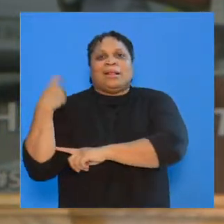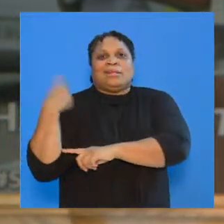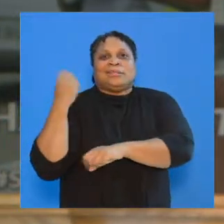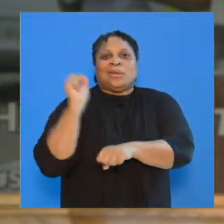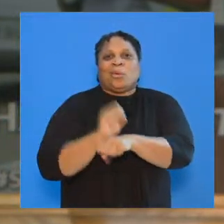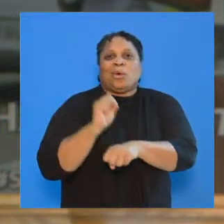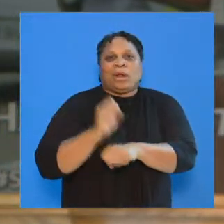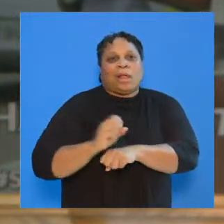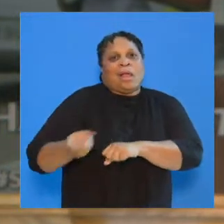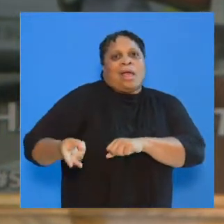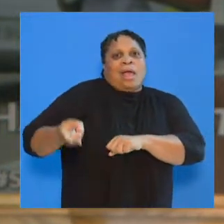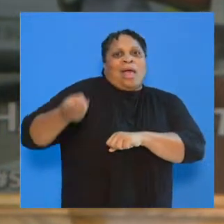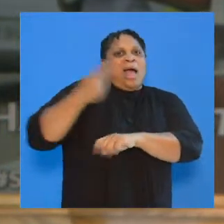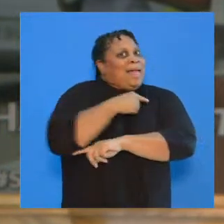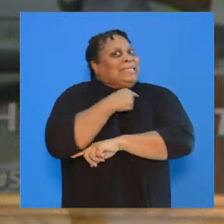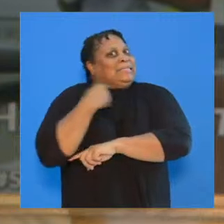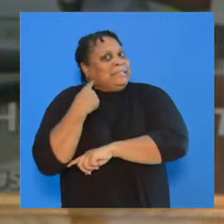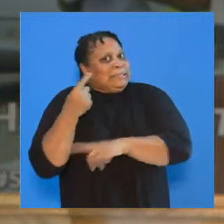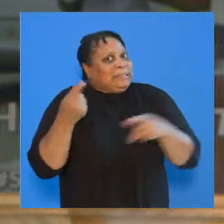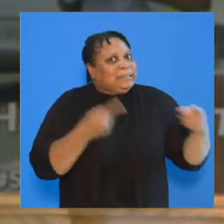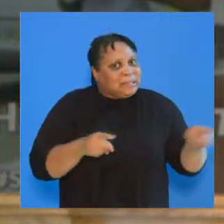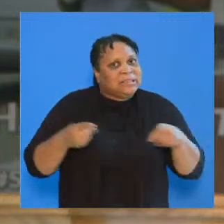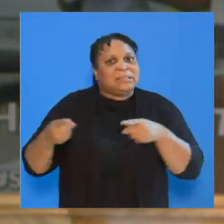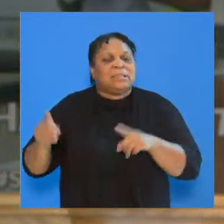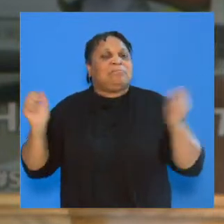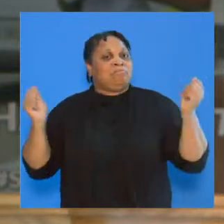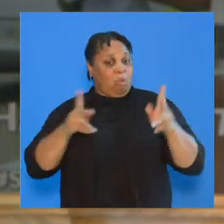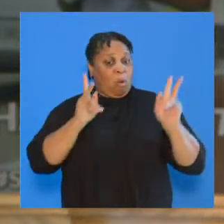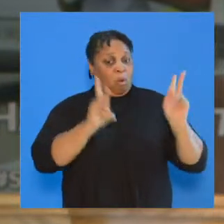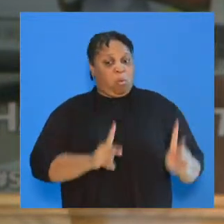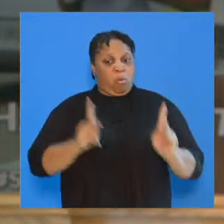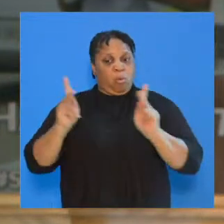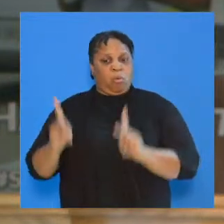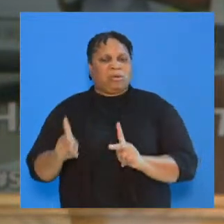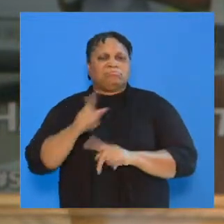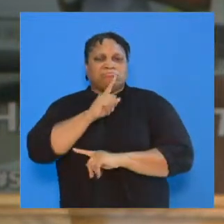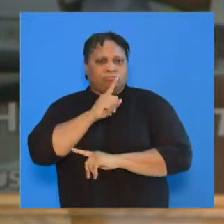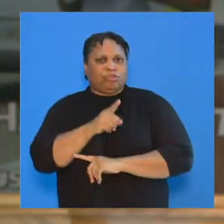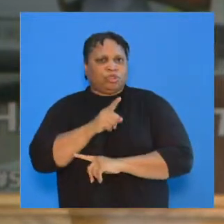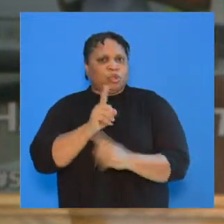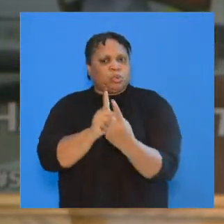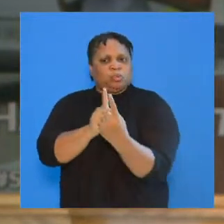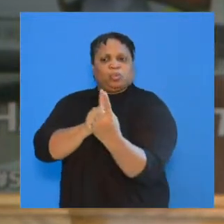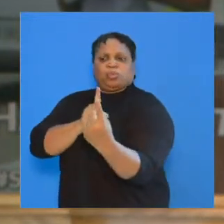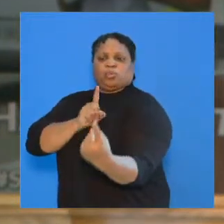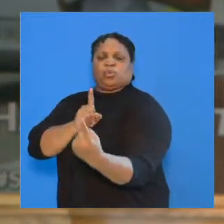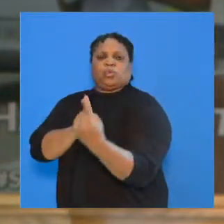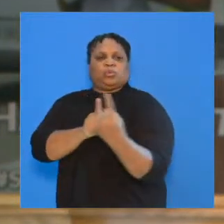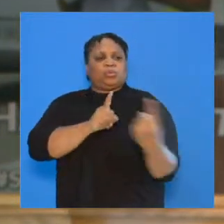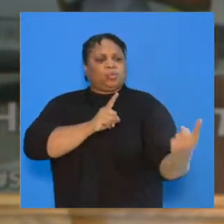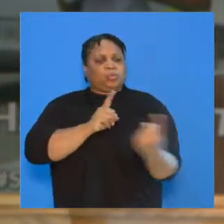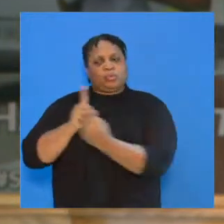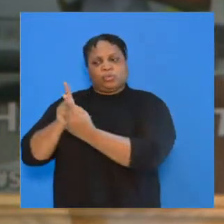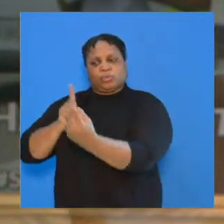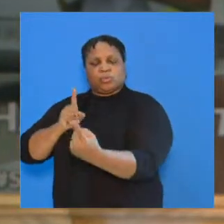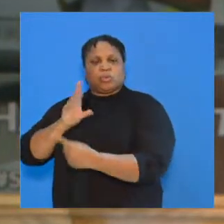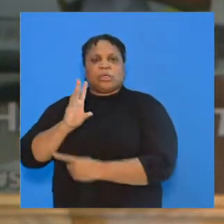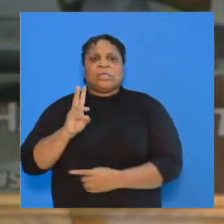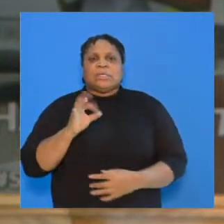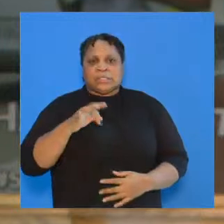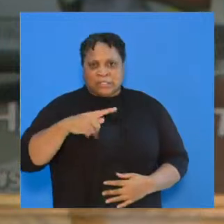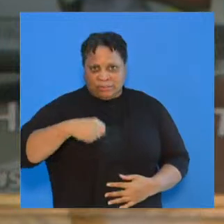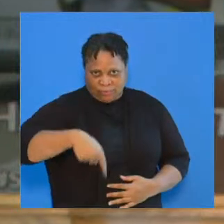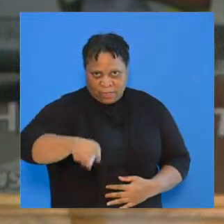high-risk activity. Therefore, all patrons must ensure that they maintain 6 feet distance between